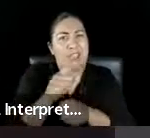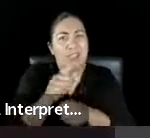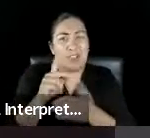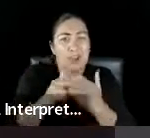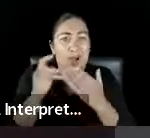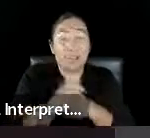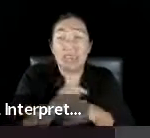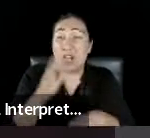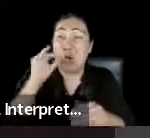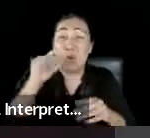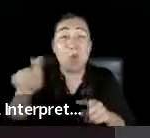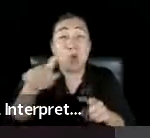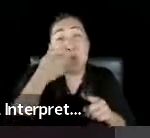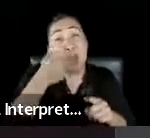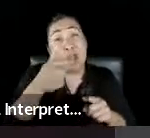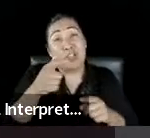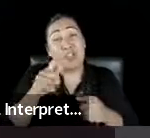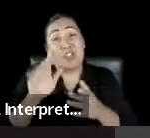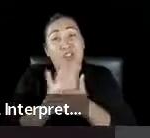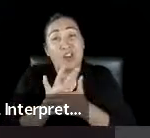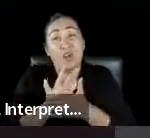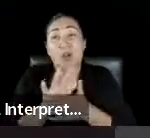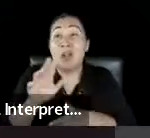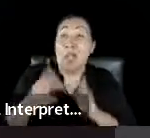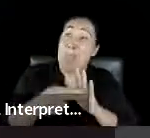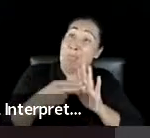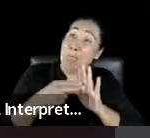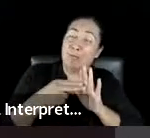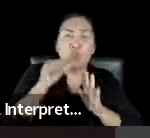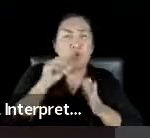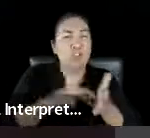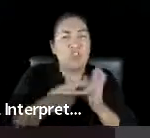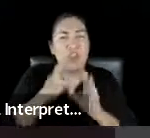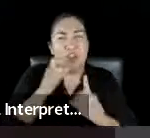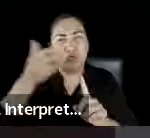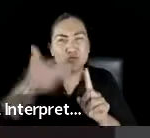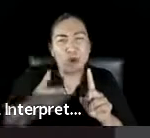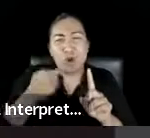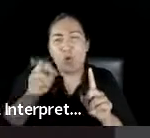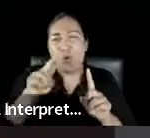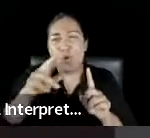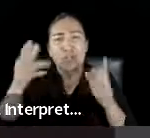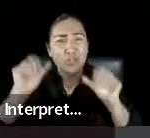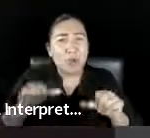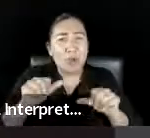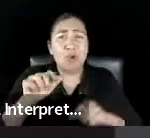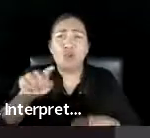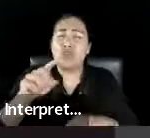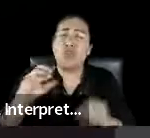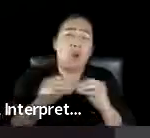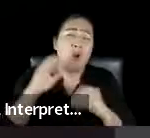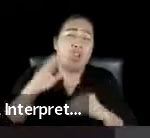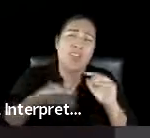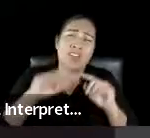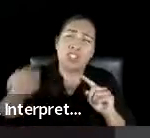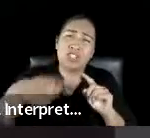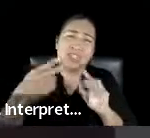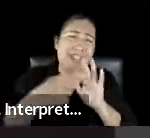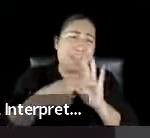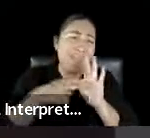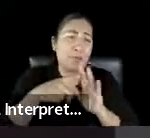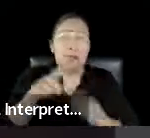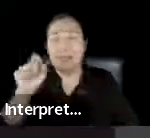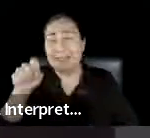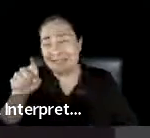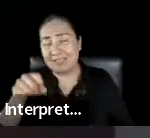labels don't define who you are or what you're capable of. You are so much more than just a label. Yeah,